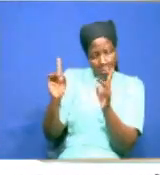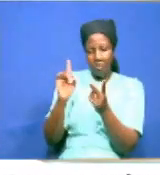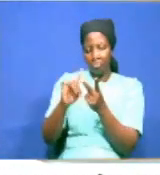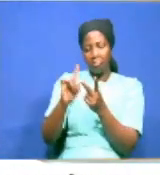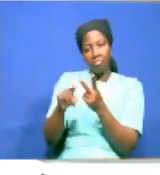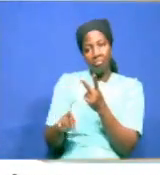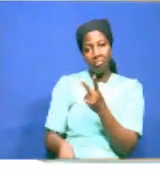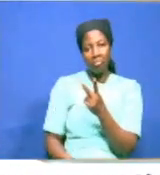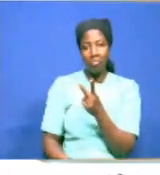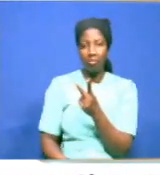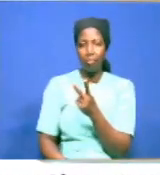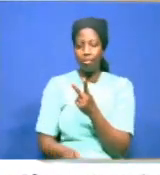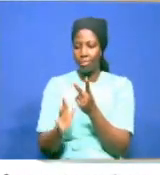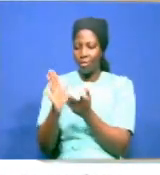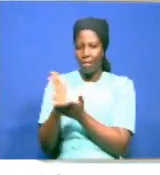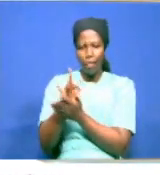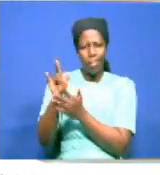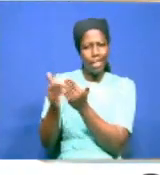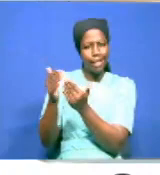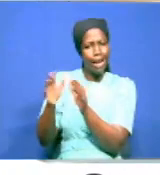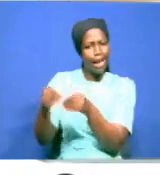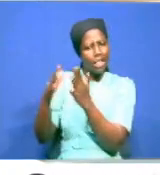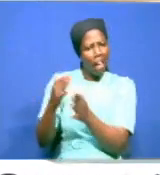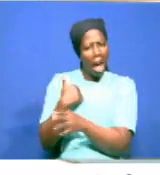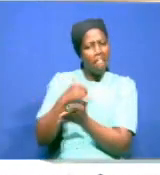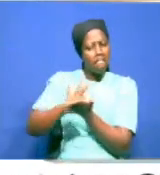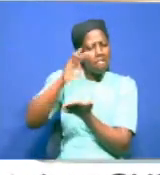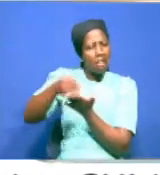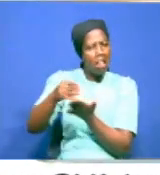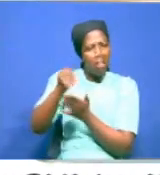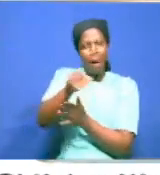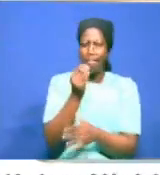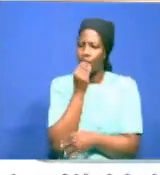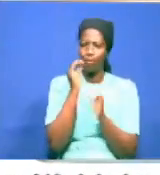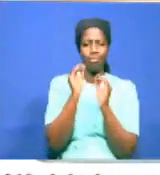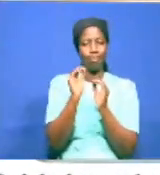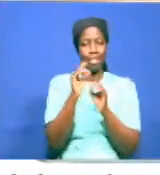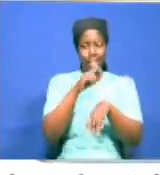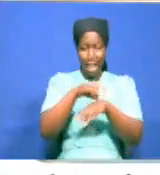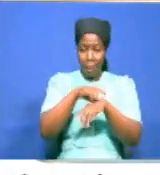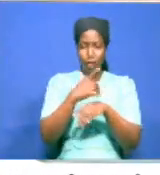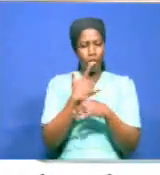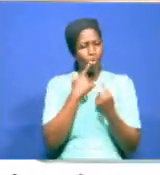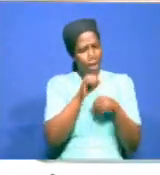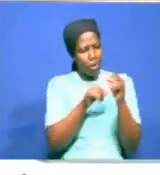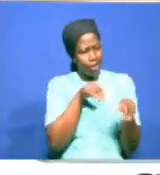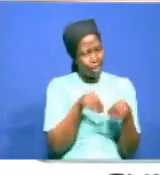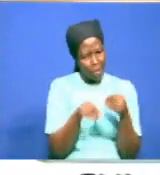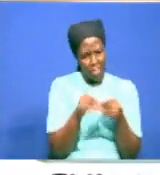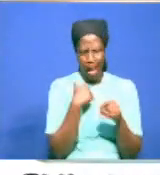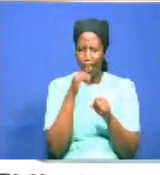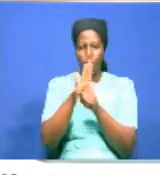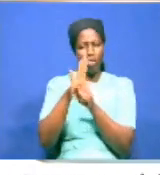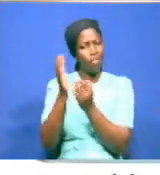also some of them don't have the funds to buy food. You see, when it comes to disability, there are so many needs. You'll find